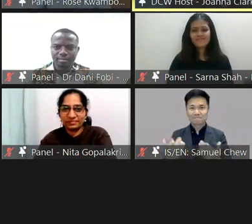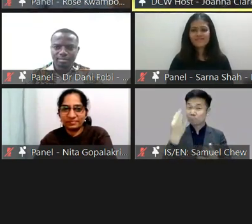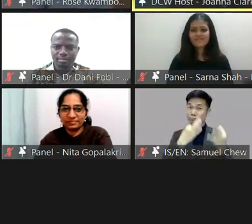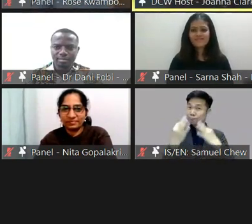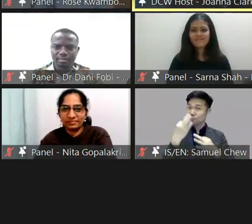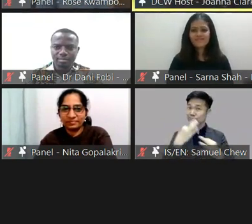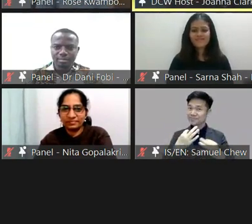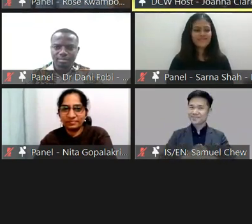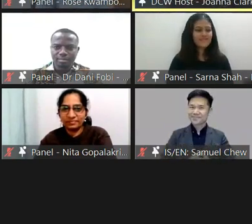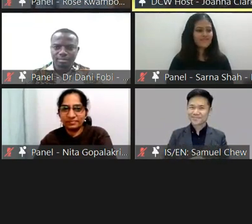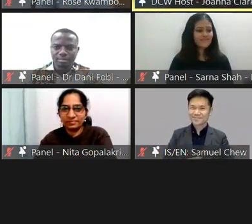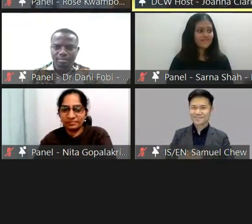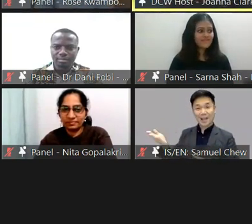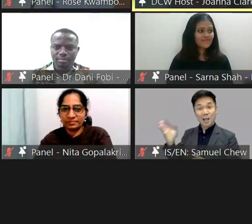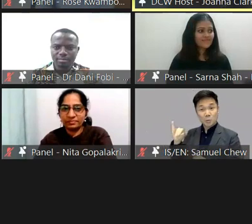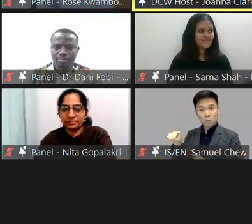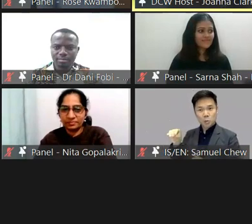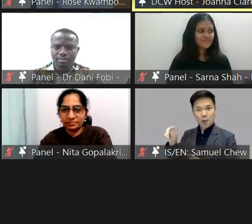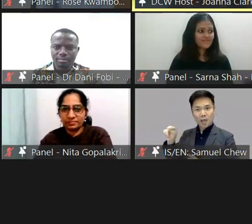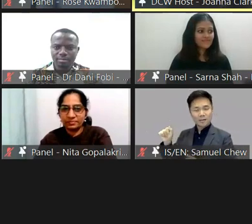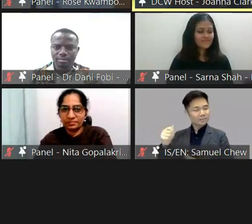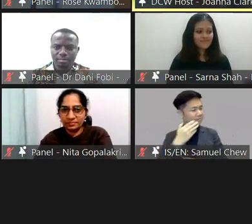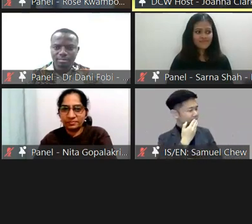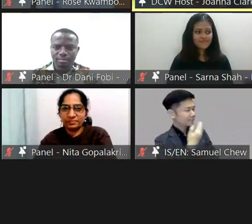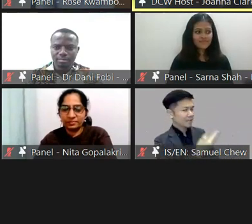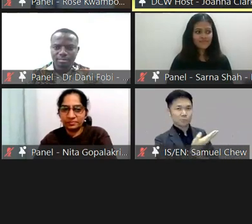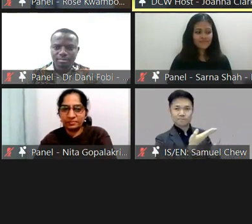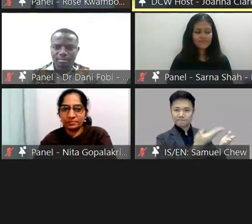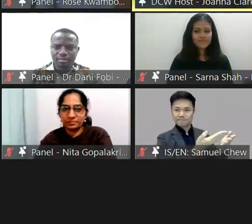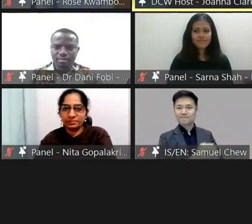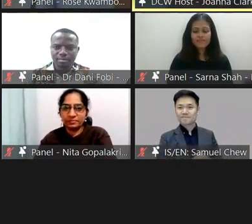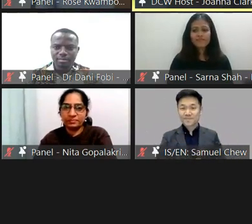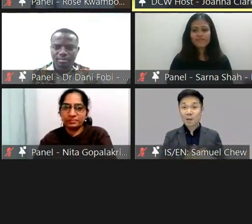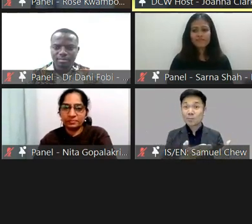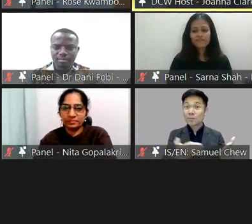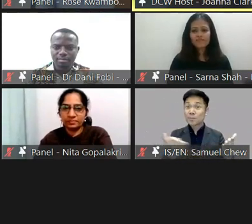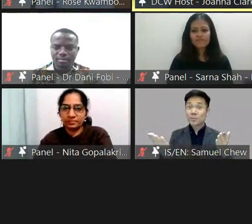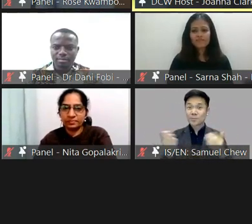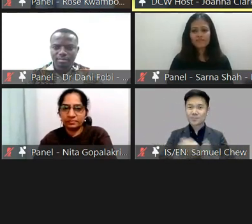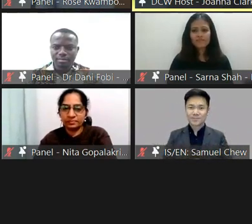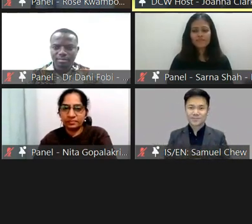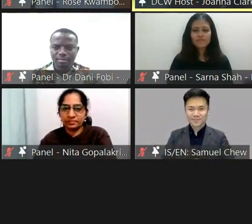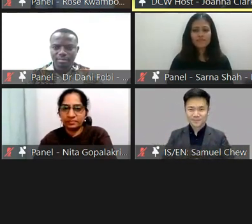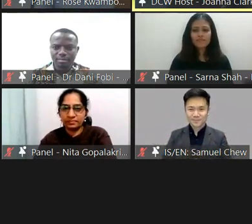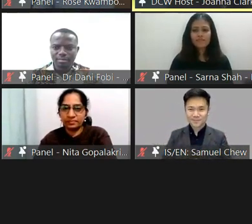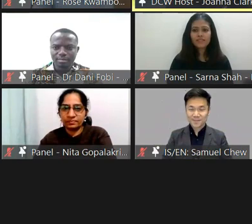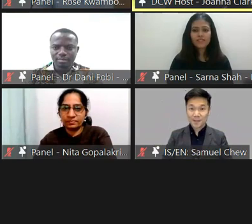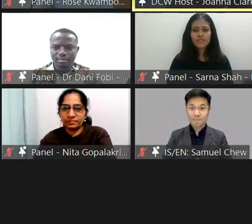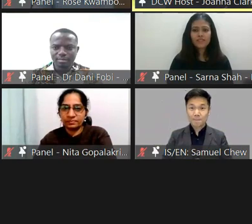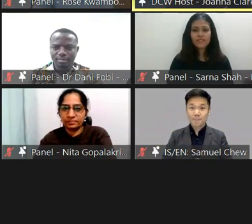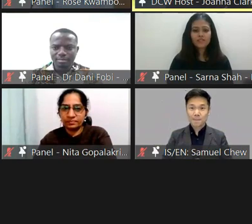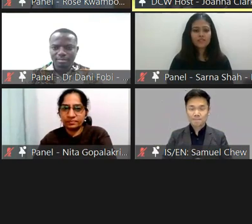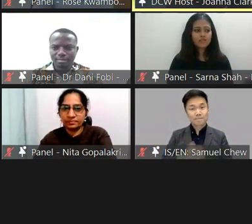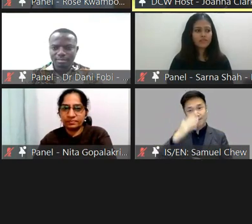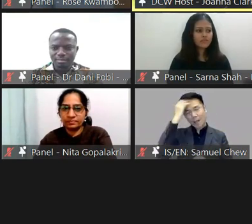That's great. Thank you very much, Rose. Thank you, everybody. I'm going to start with perhaps the first question, because